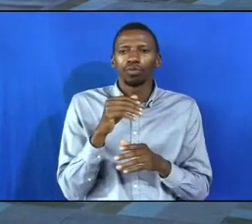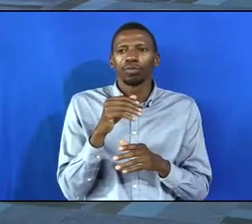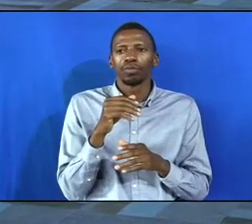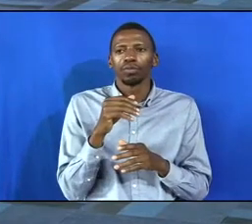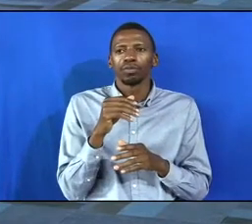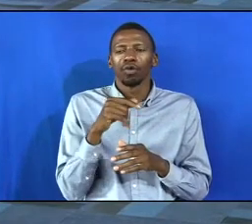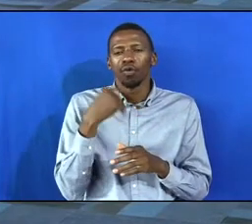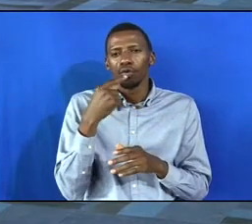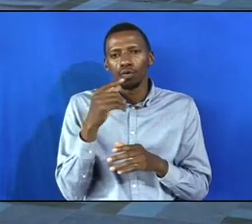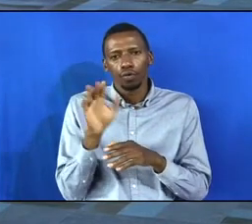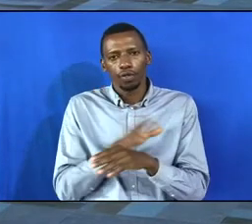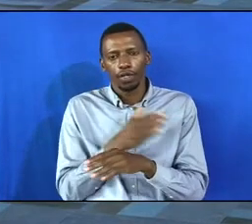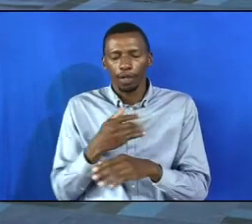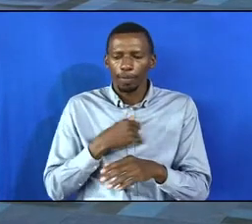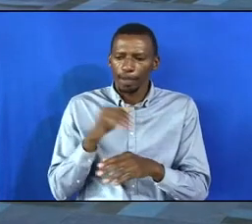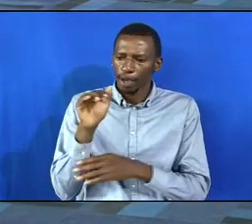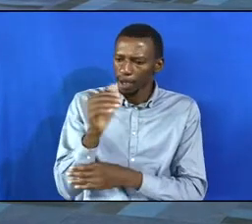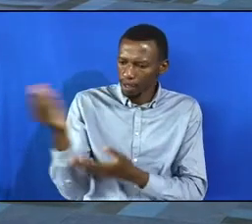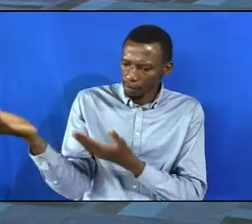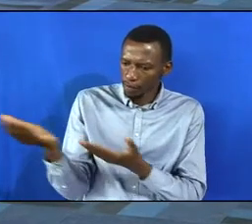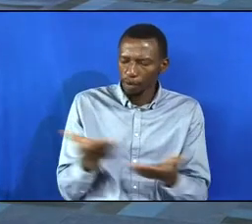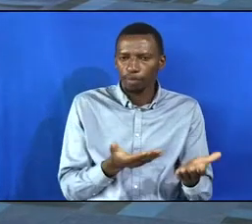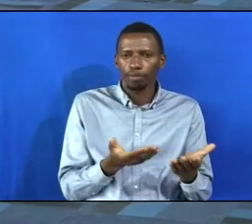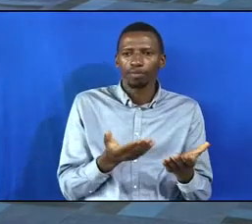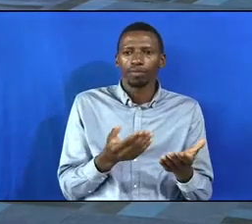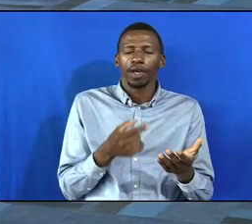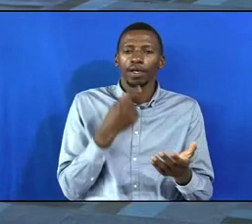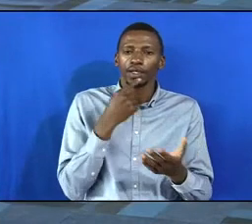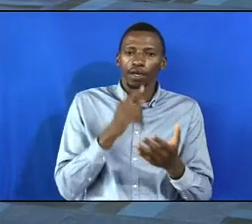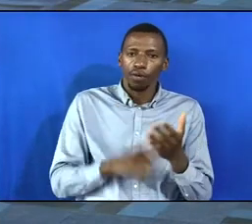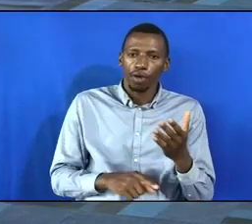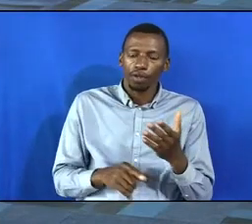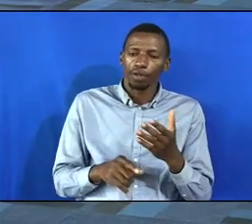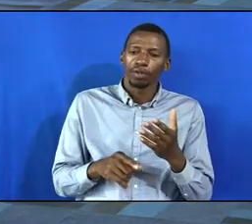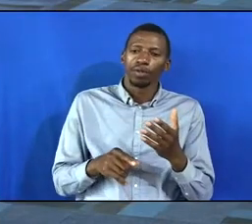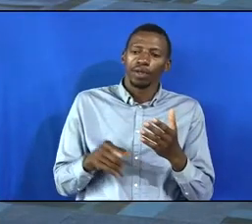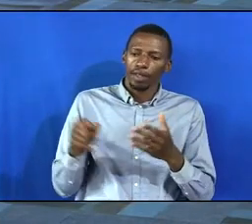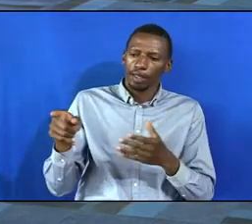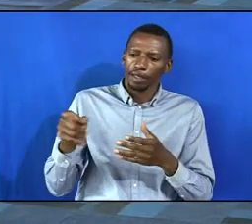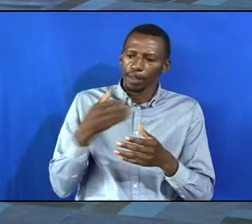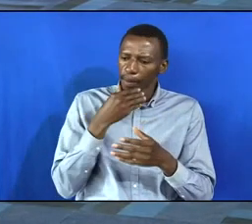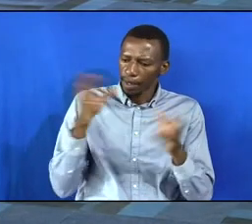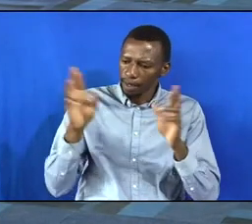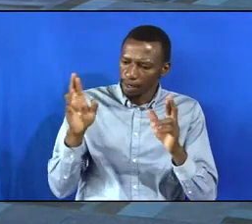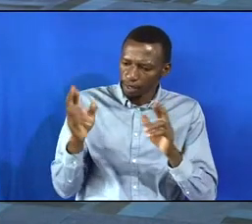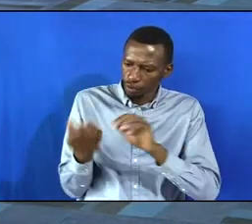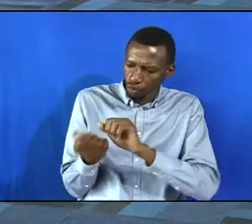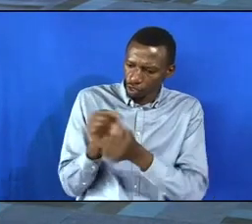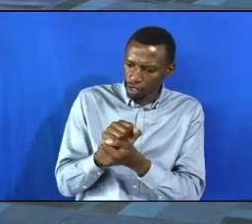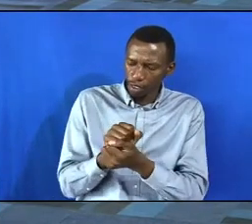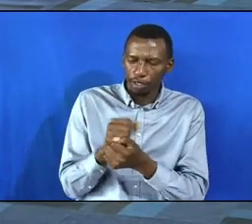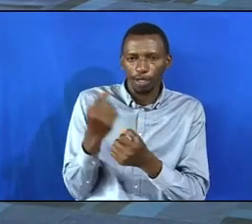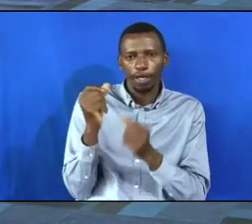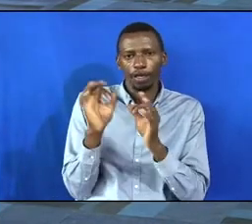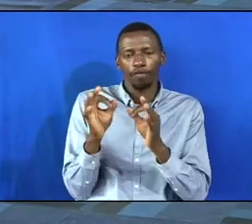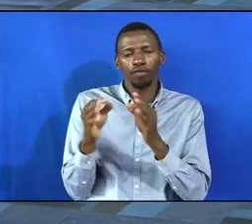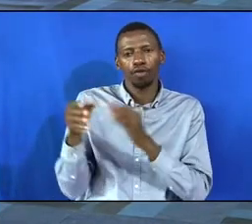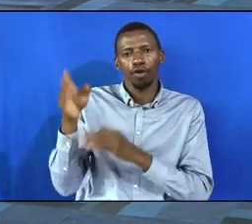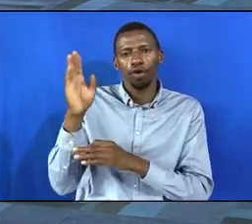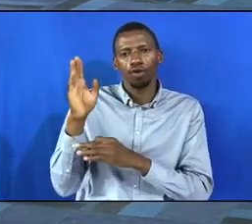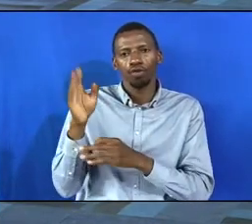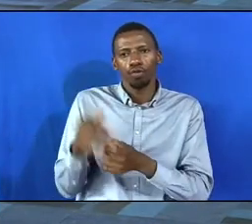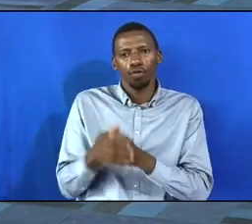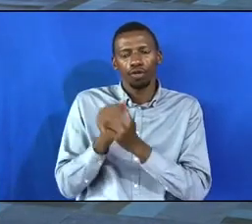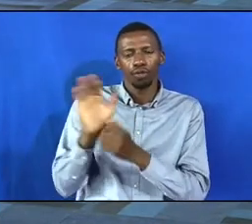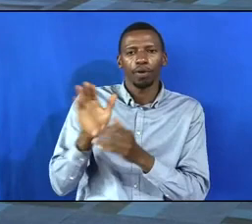getting converted on condition that God answers his prayer. They prayed. When I went there 2 days later, he jumped